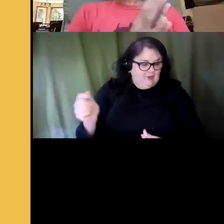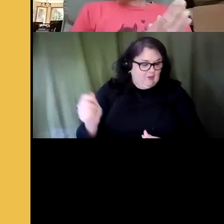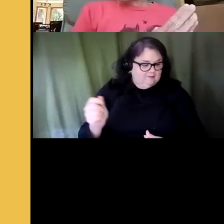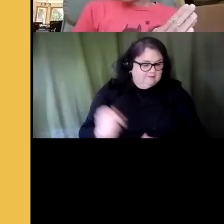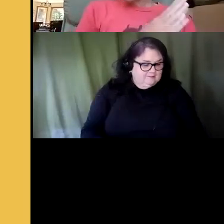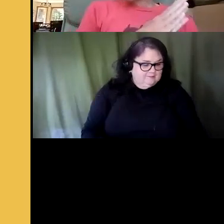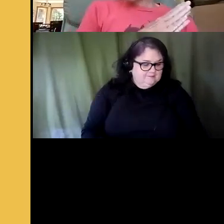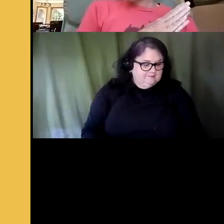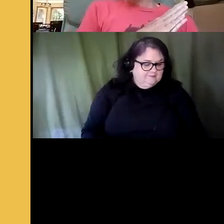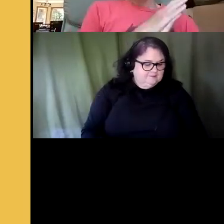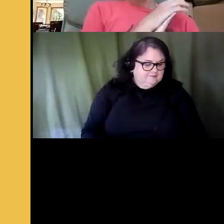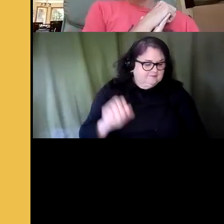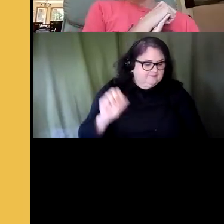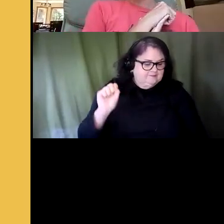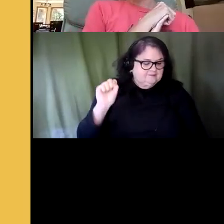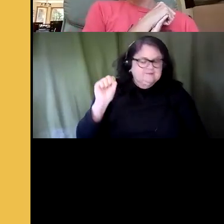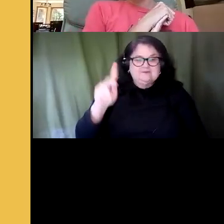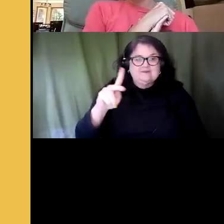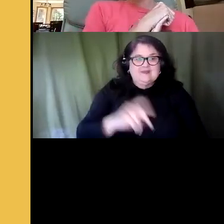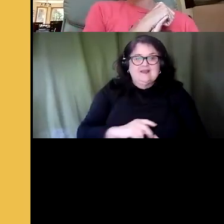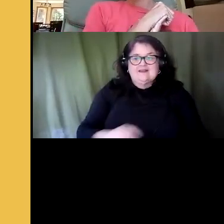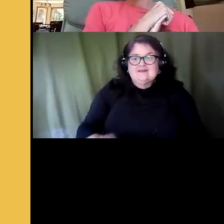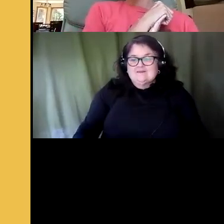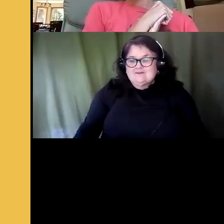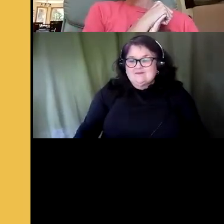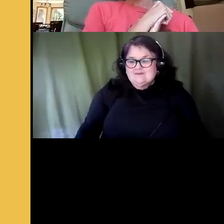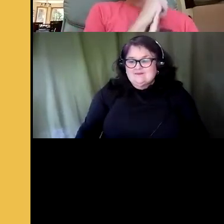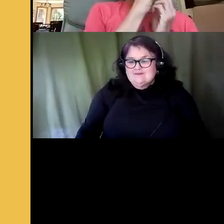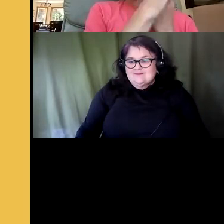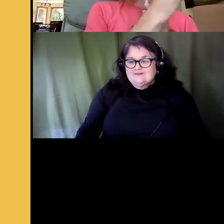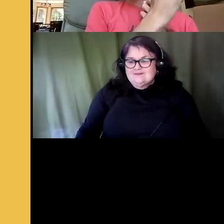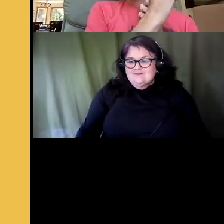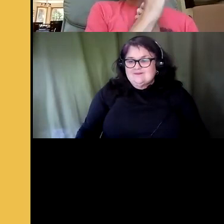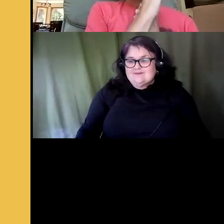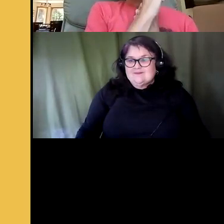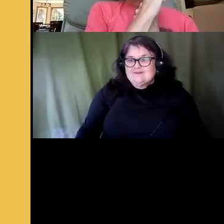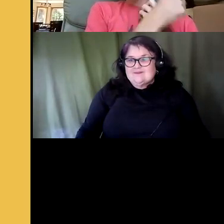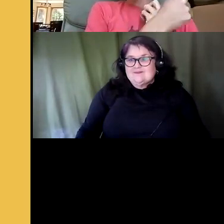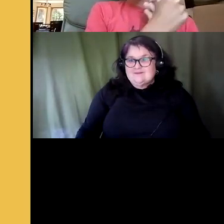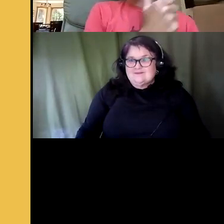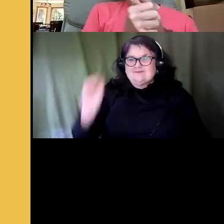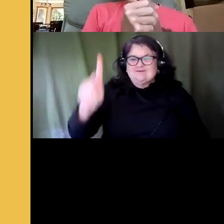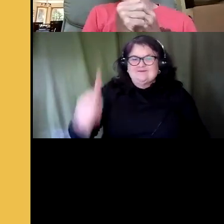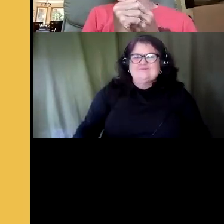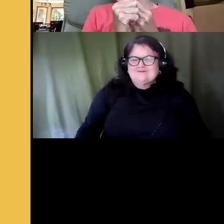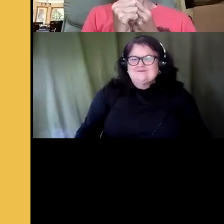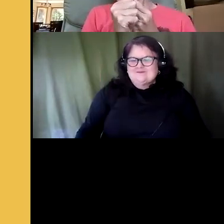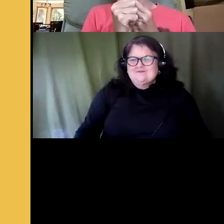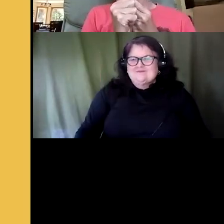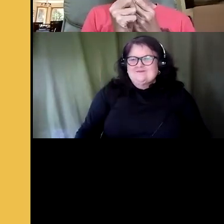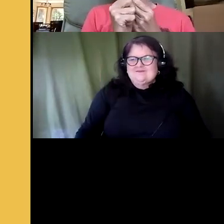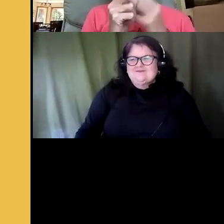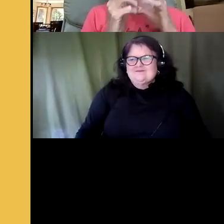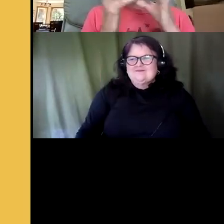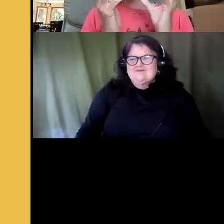Okay, the third principle is, talking about having spoken of spreading power and spreading wealth and